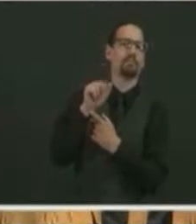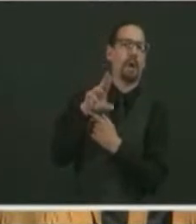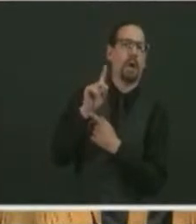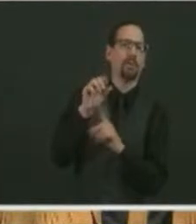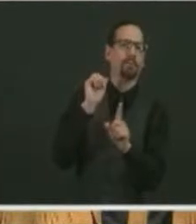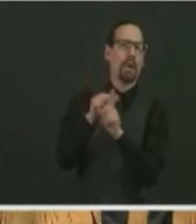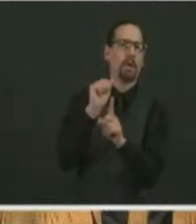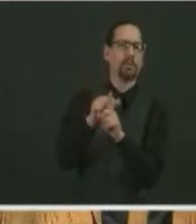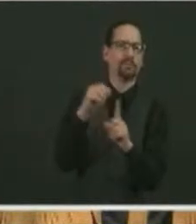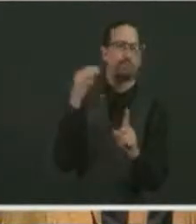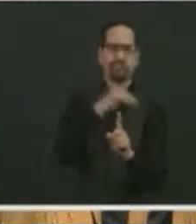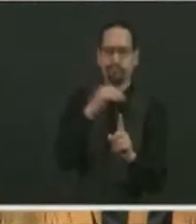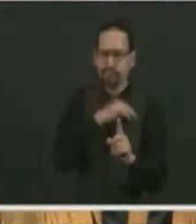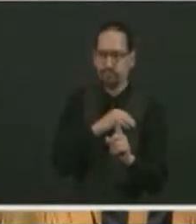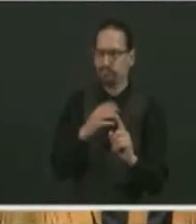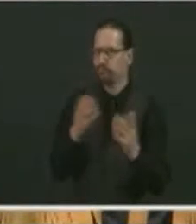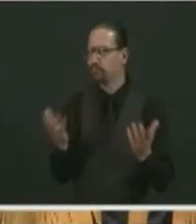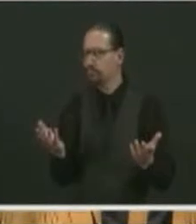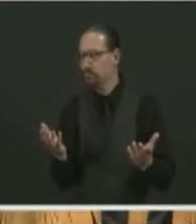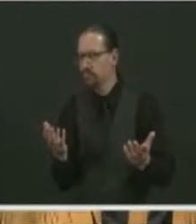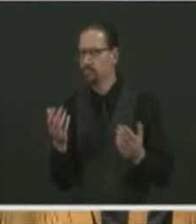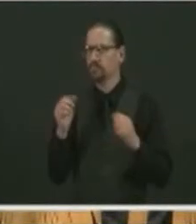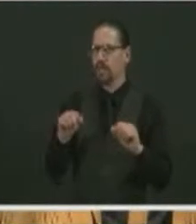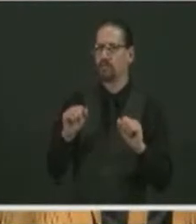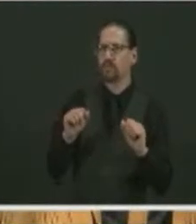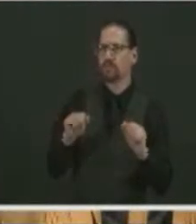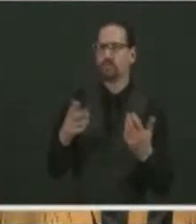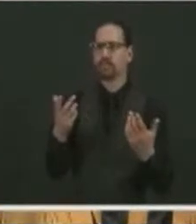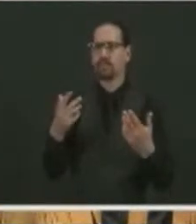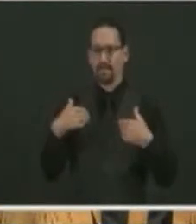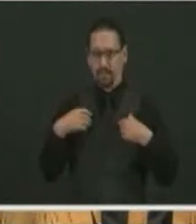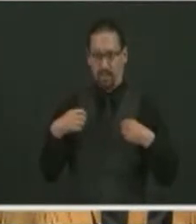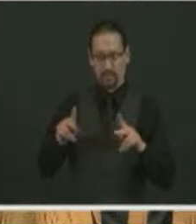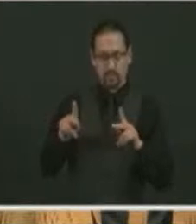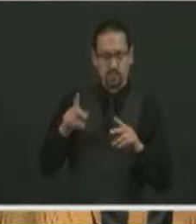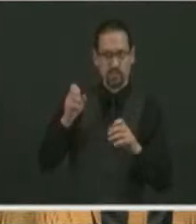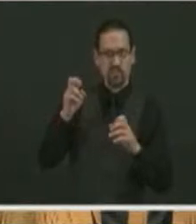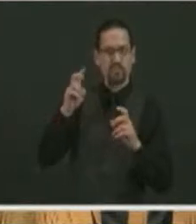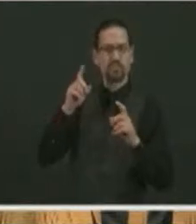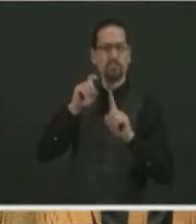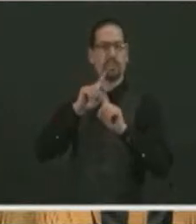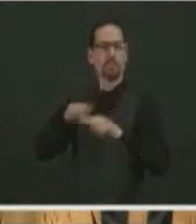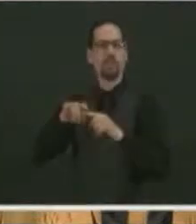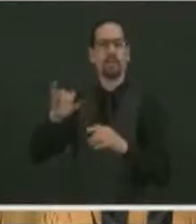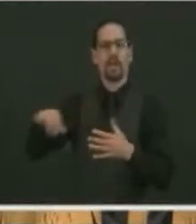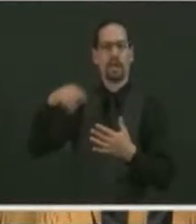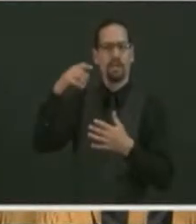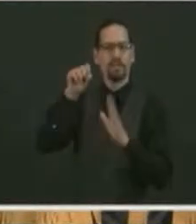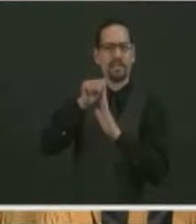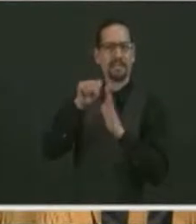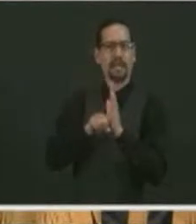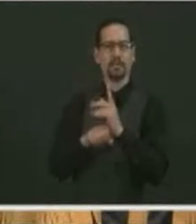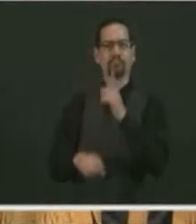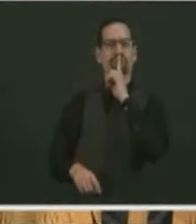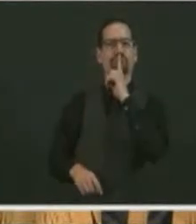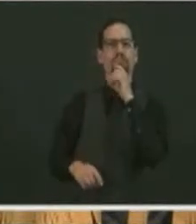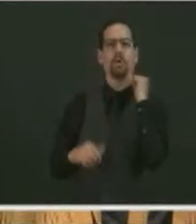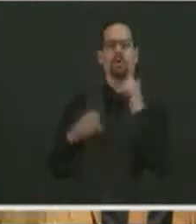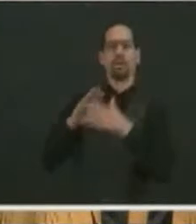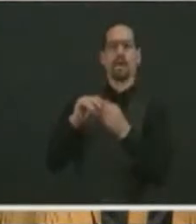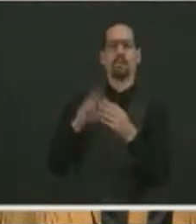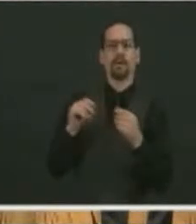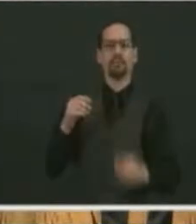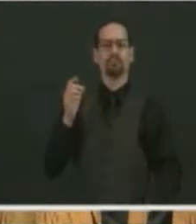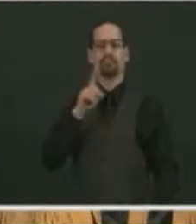without any kind of notice or opportunity to respond. And they're asking for the state not to do that and be ordered by the federal court not to do